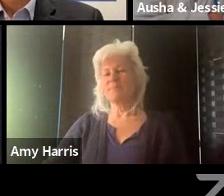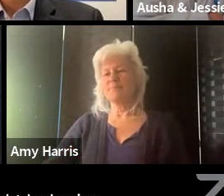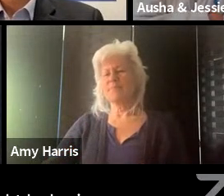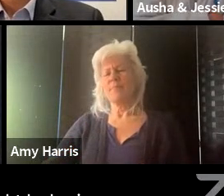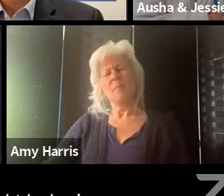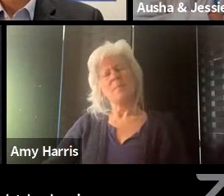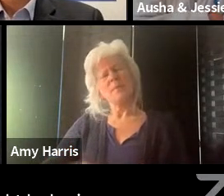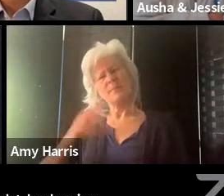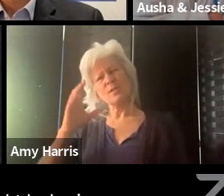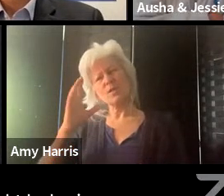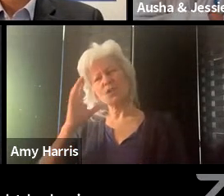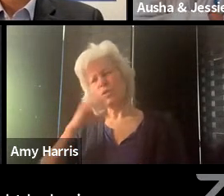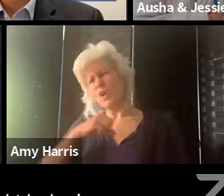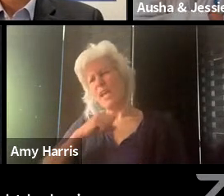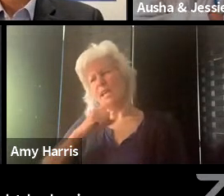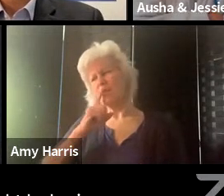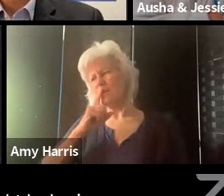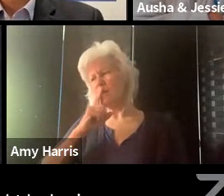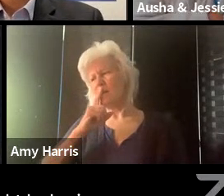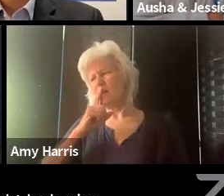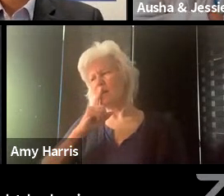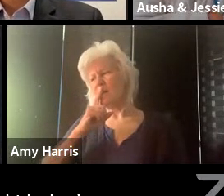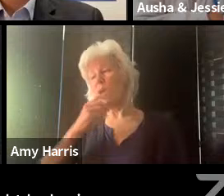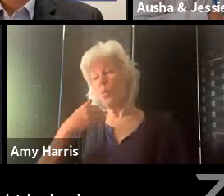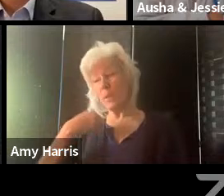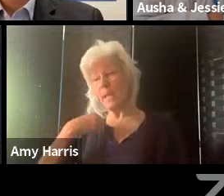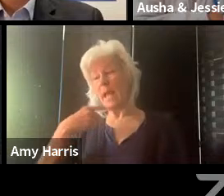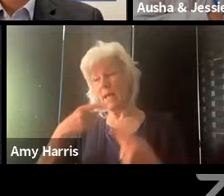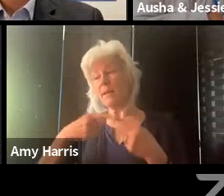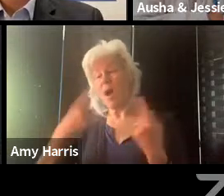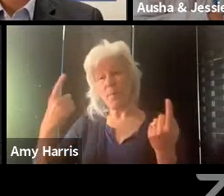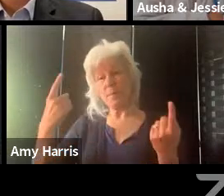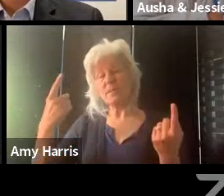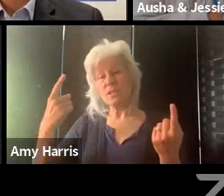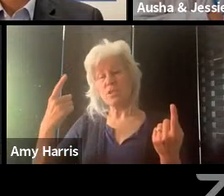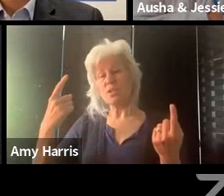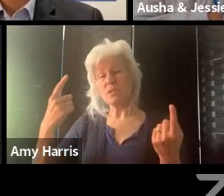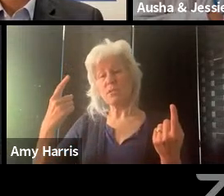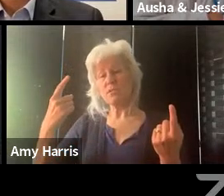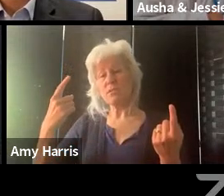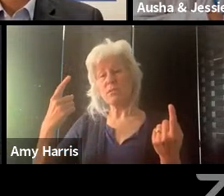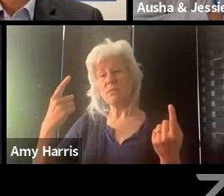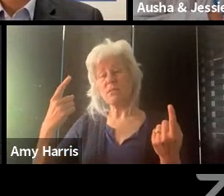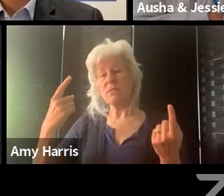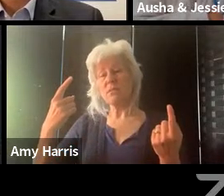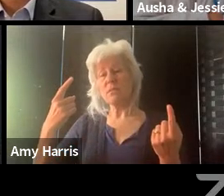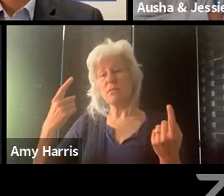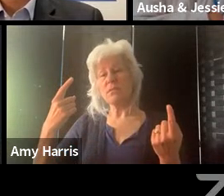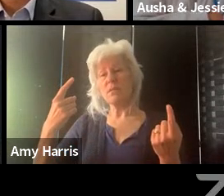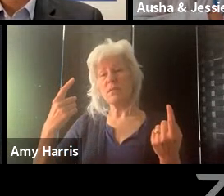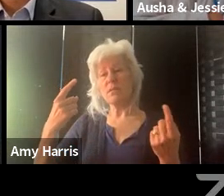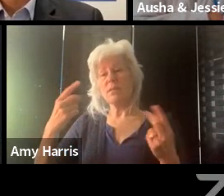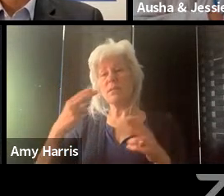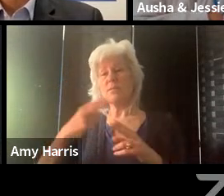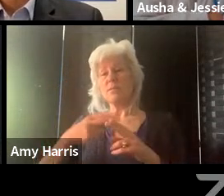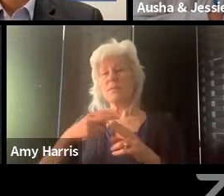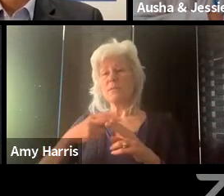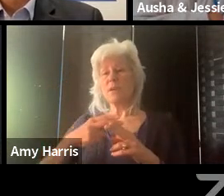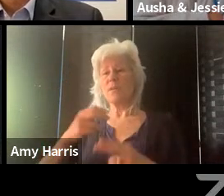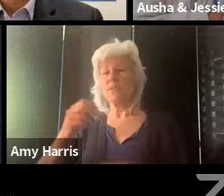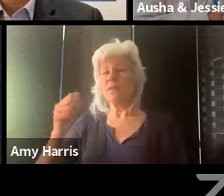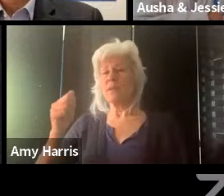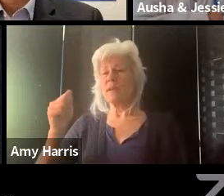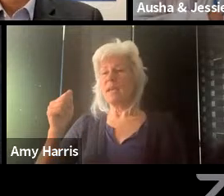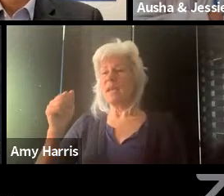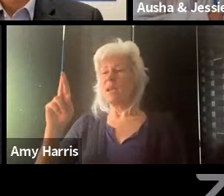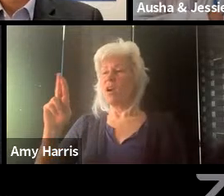Strangely enough, we had opposition from the called the Association for Retarded Children, it's